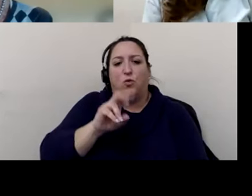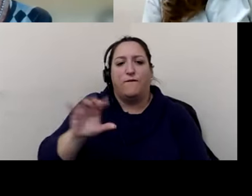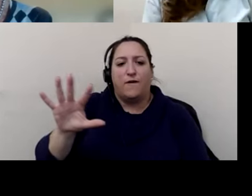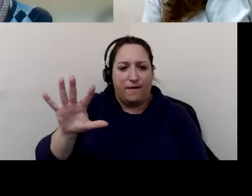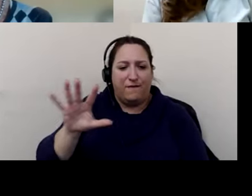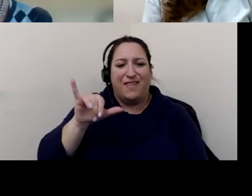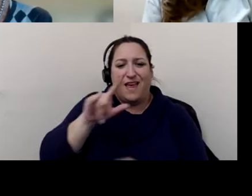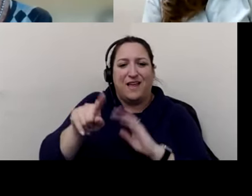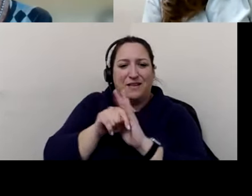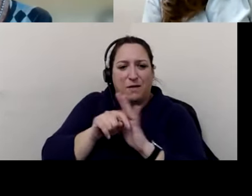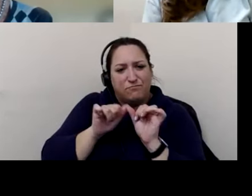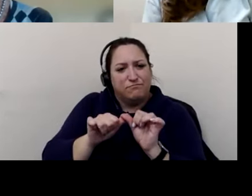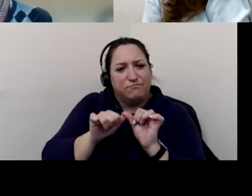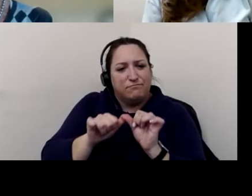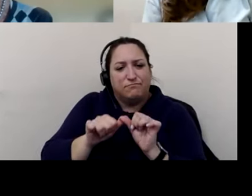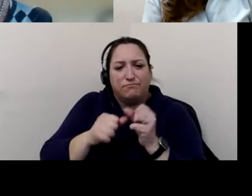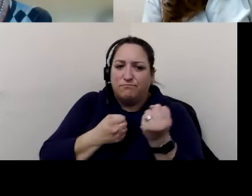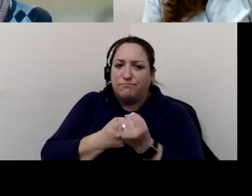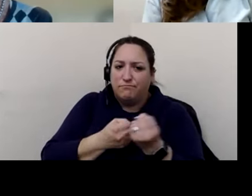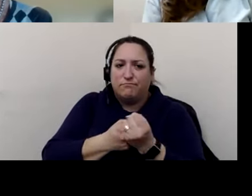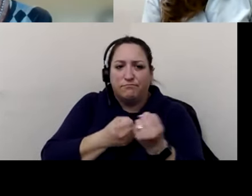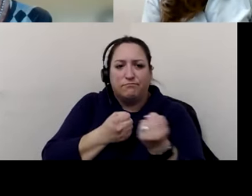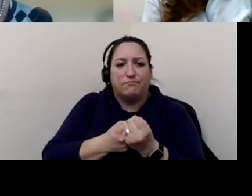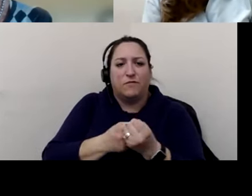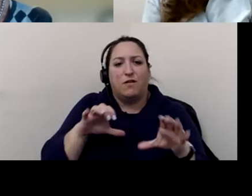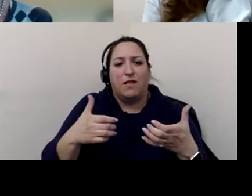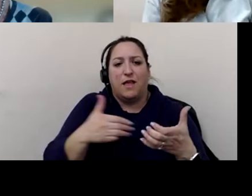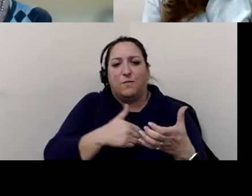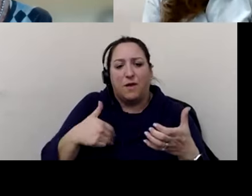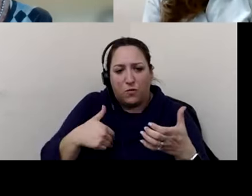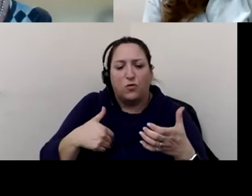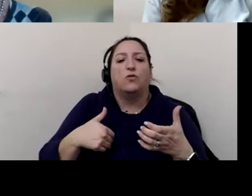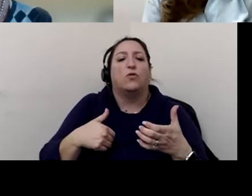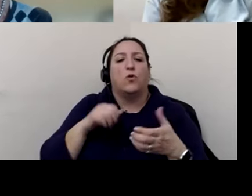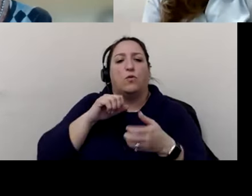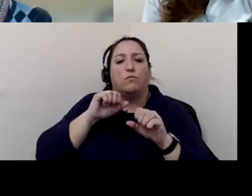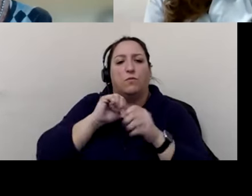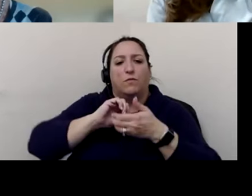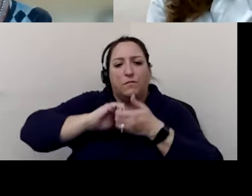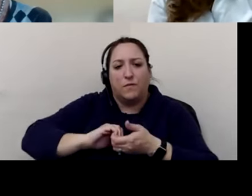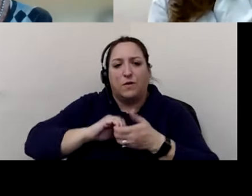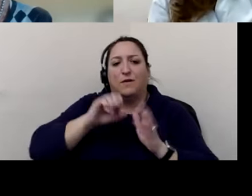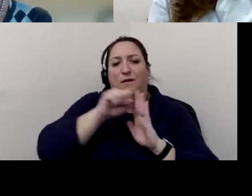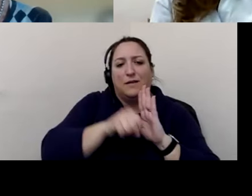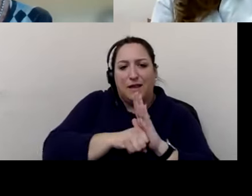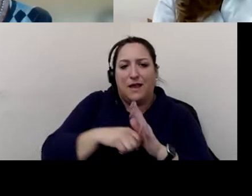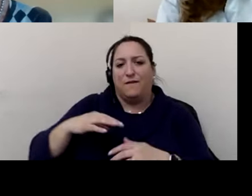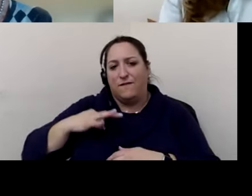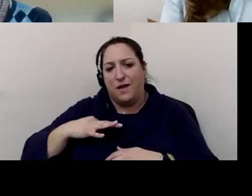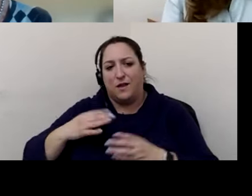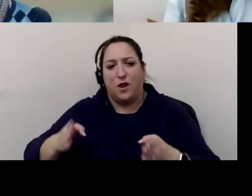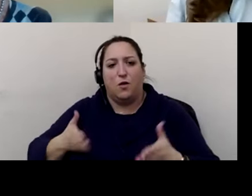During this time, she has continued to advocate on behalf of the class members while working collaboratively with both state and voluntary